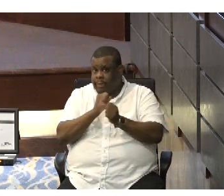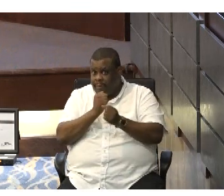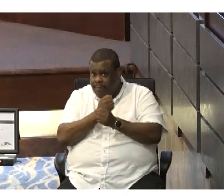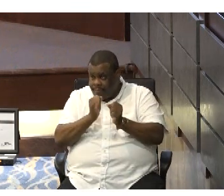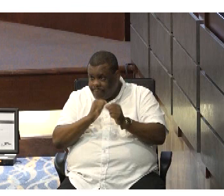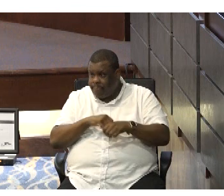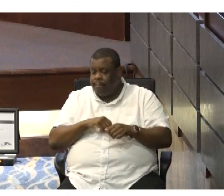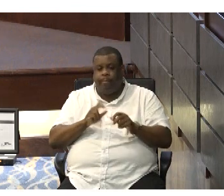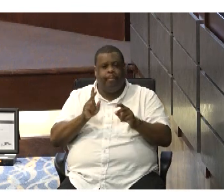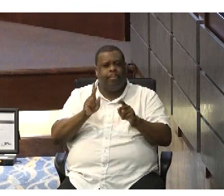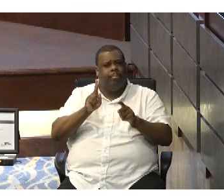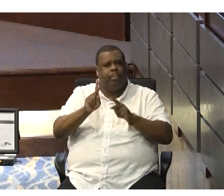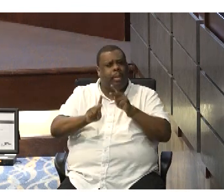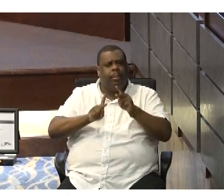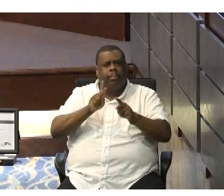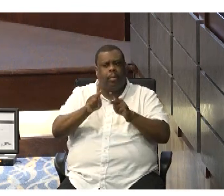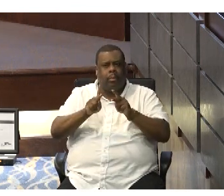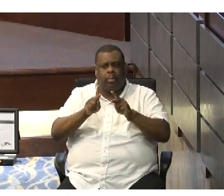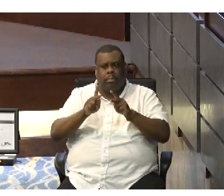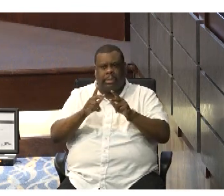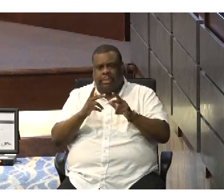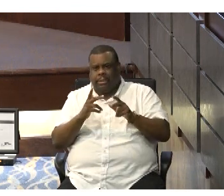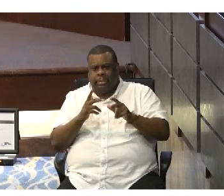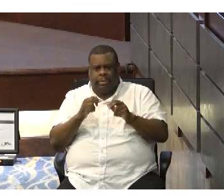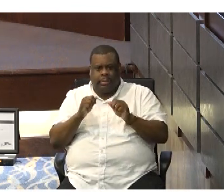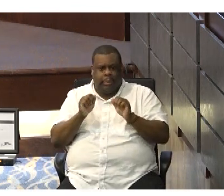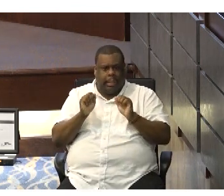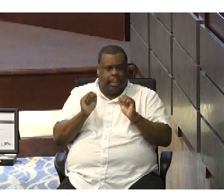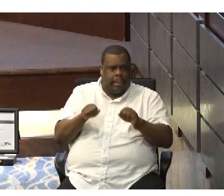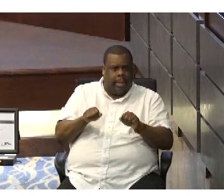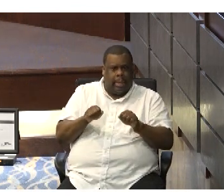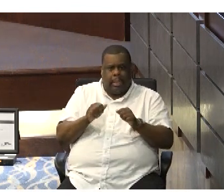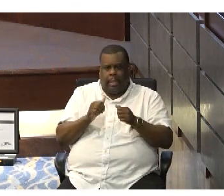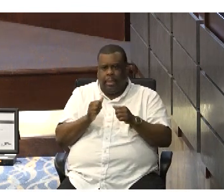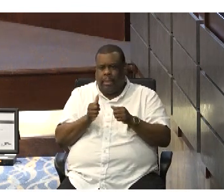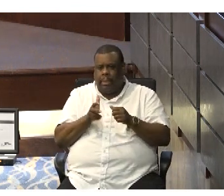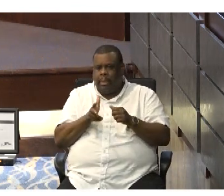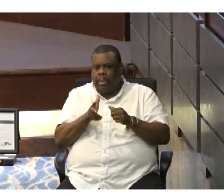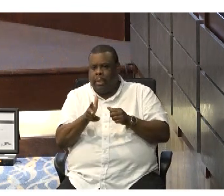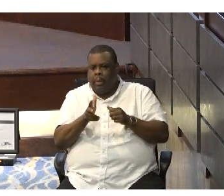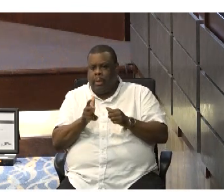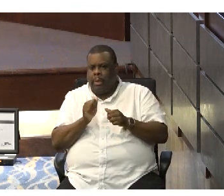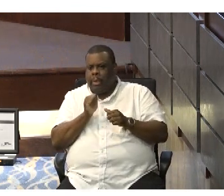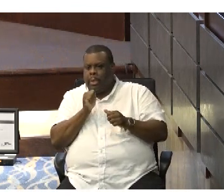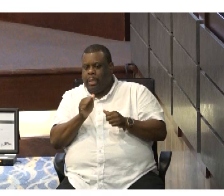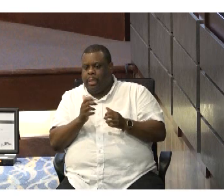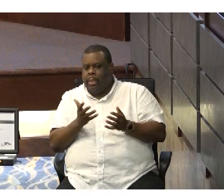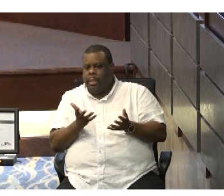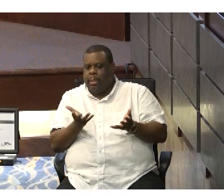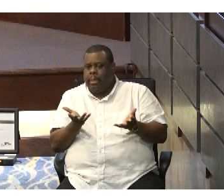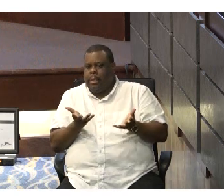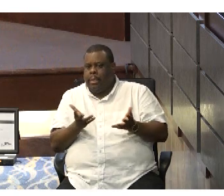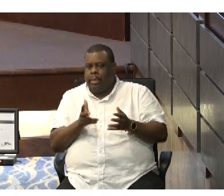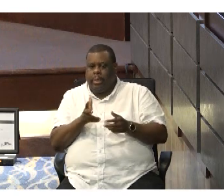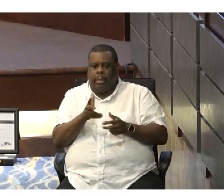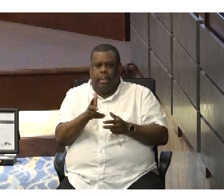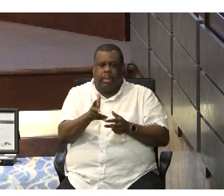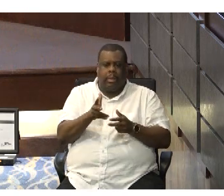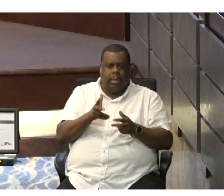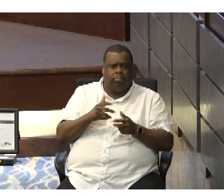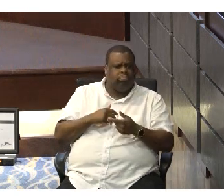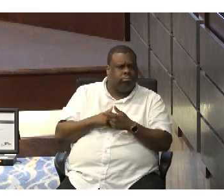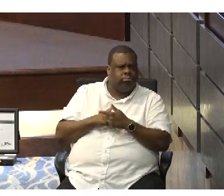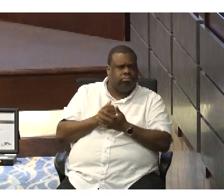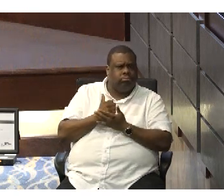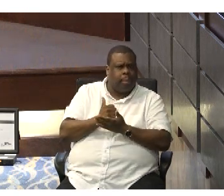wouldn't be trying to decide if it's safe to drive through that flooded road or not. It would use current design